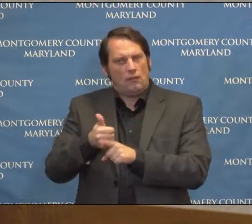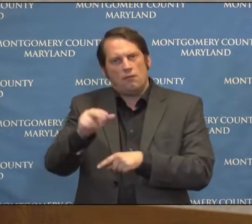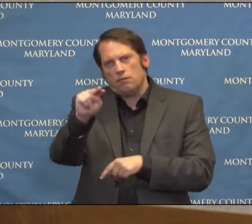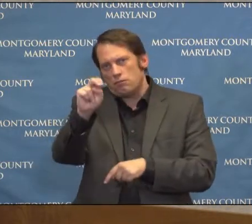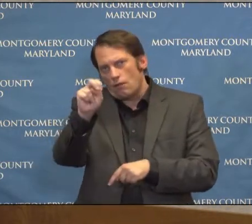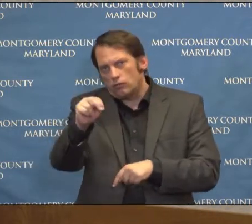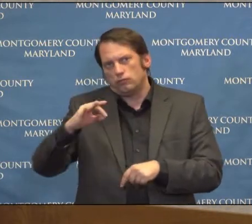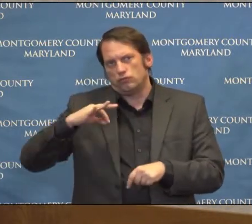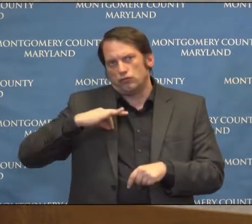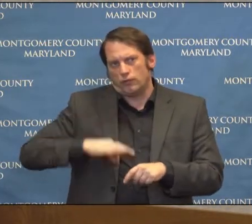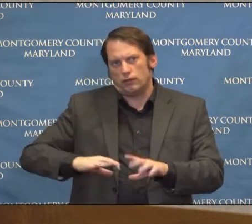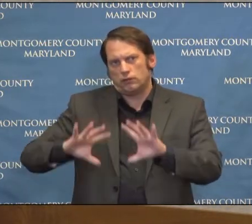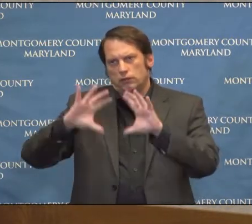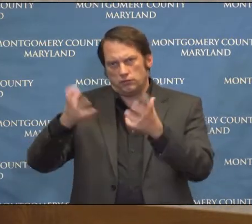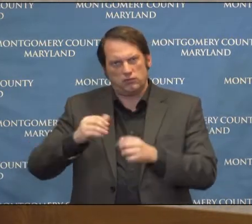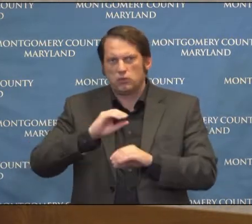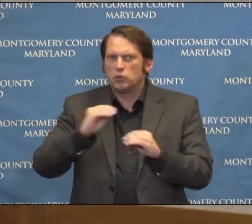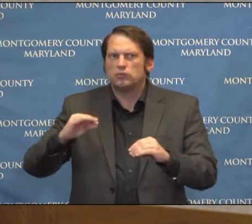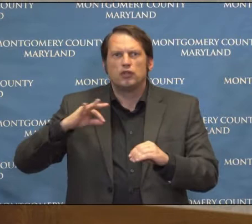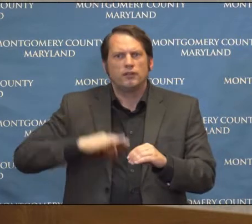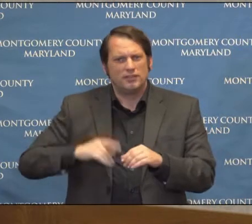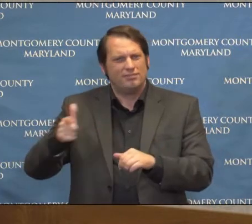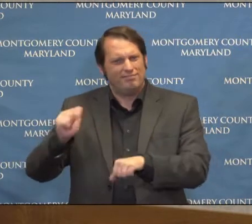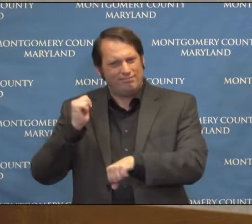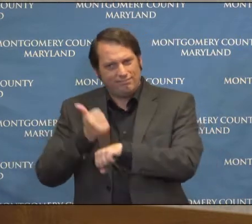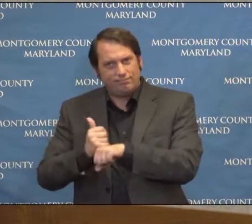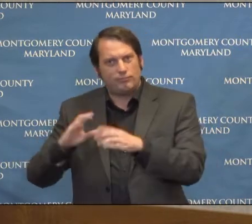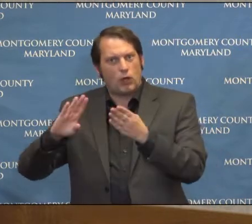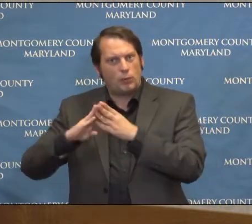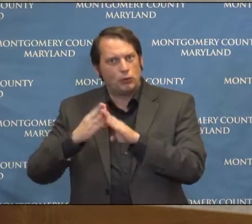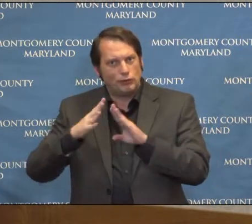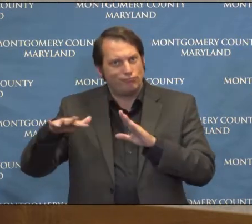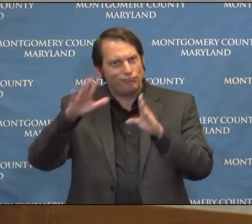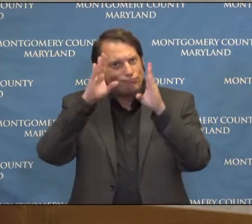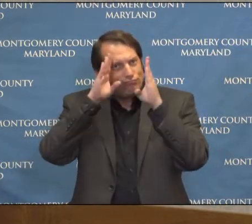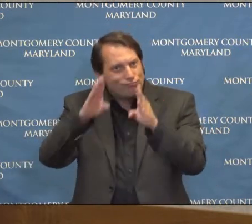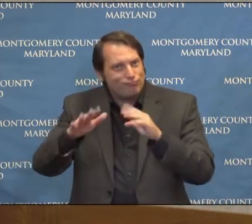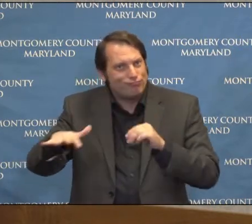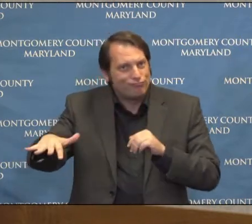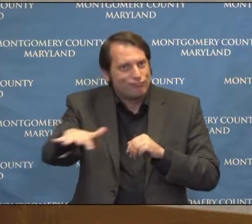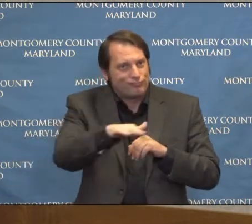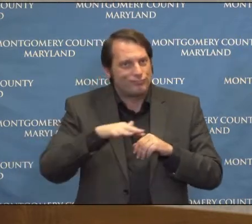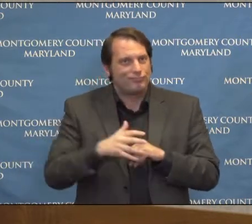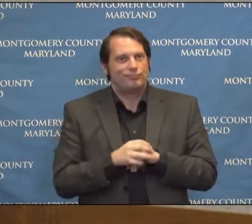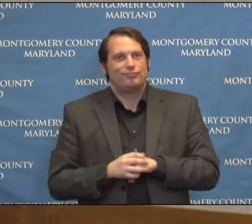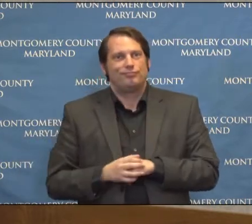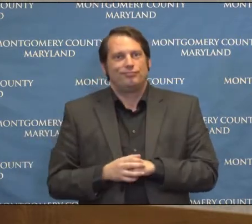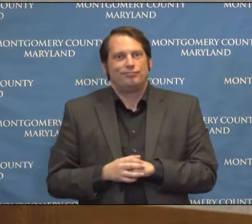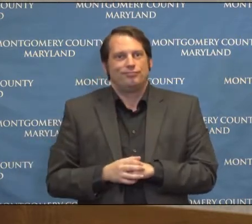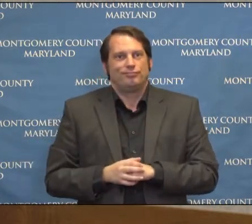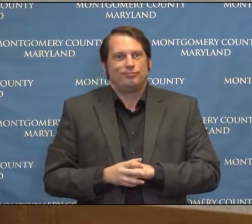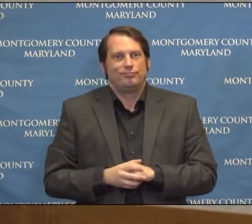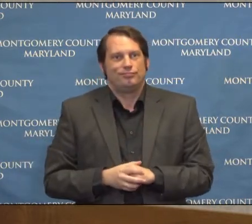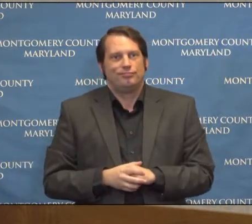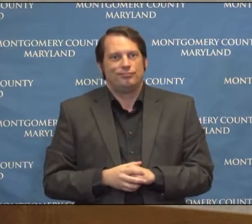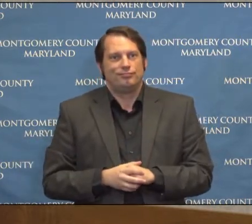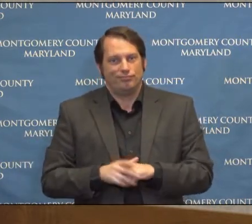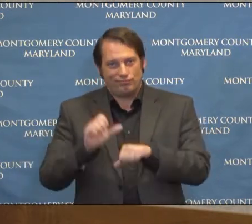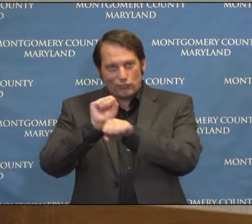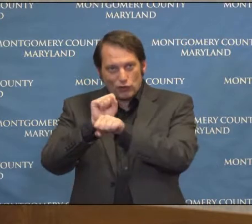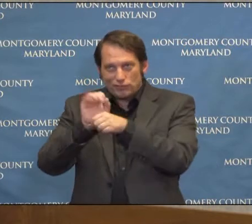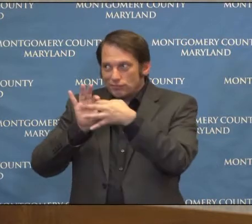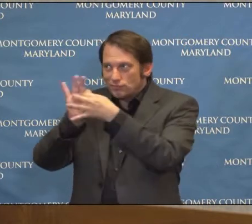different stakeholders in our county's food system. And so we have the opportunity to work with lots of organizations and agencies that